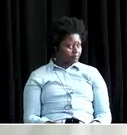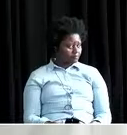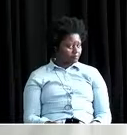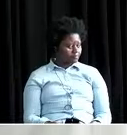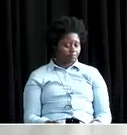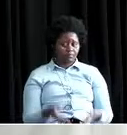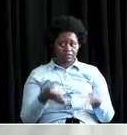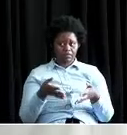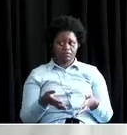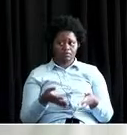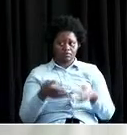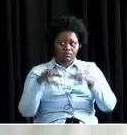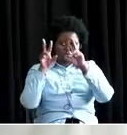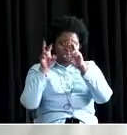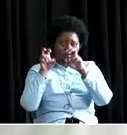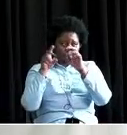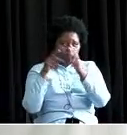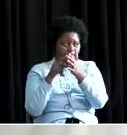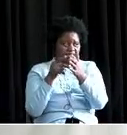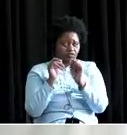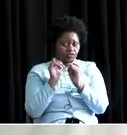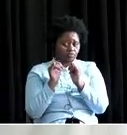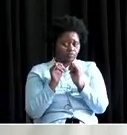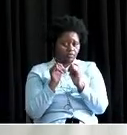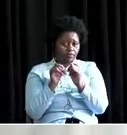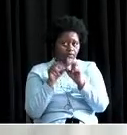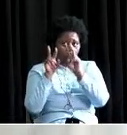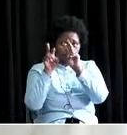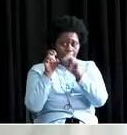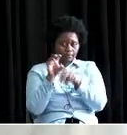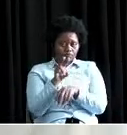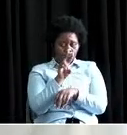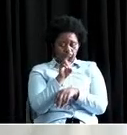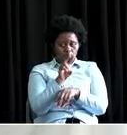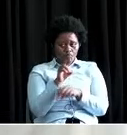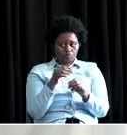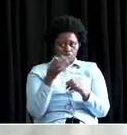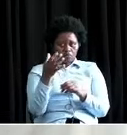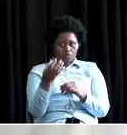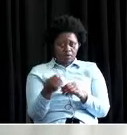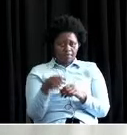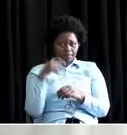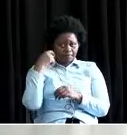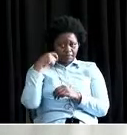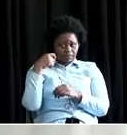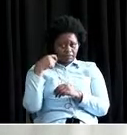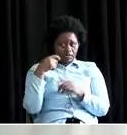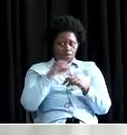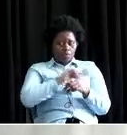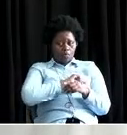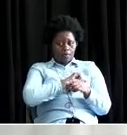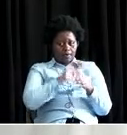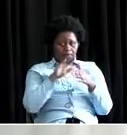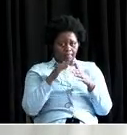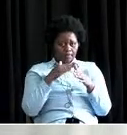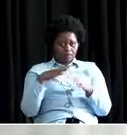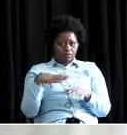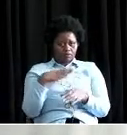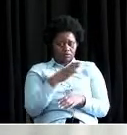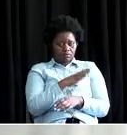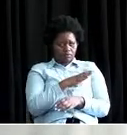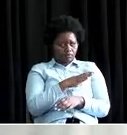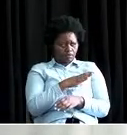In this item on page 11, item 2, I've got speakers, but because Councillor Ben